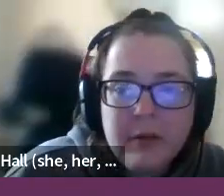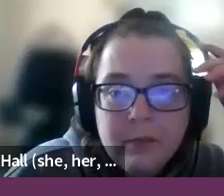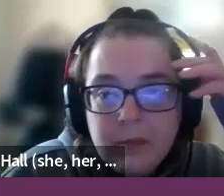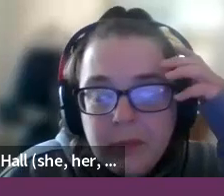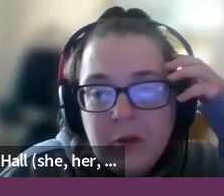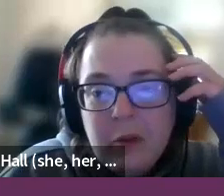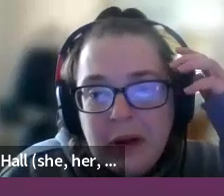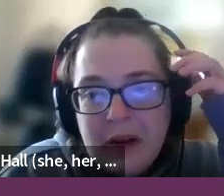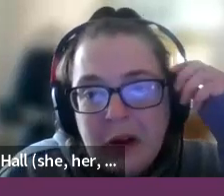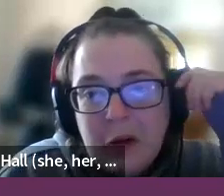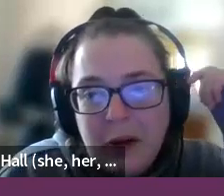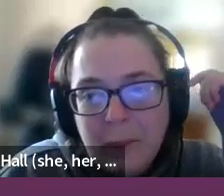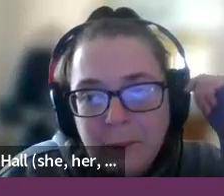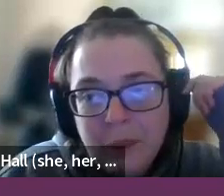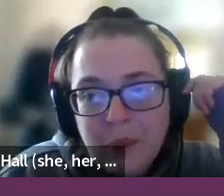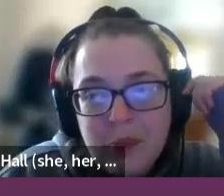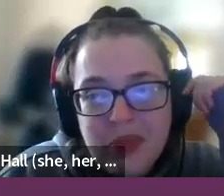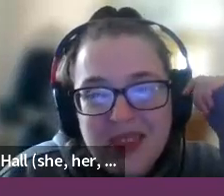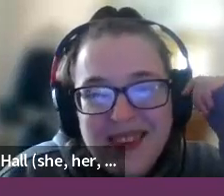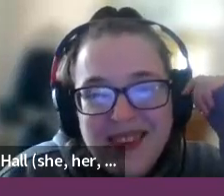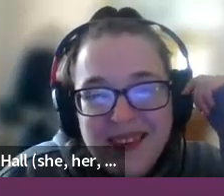Okay. Think we're ready to get going?